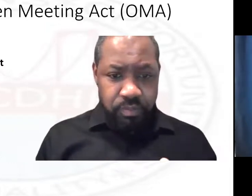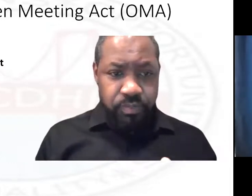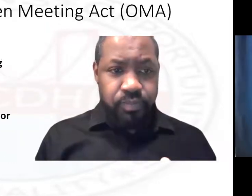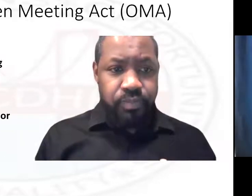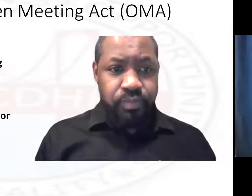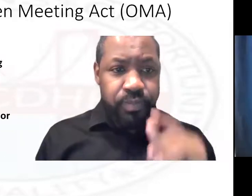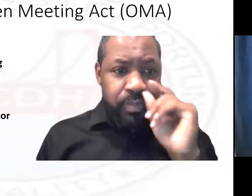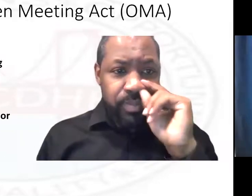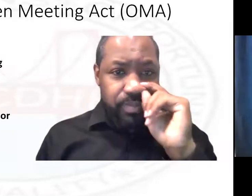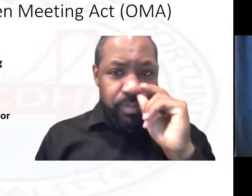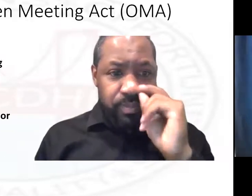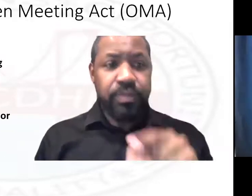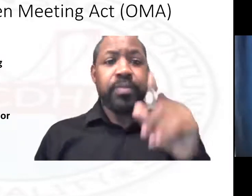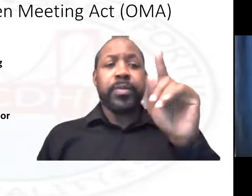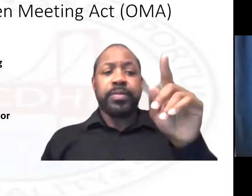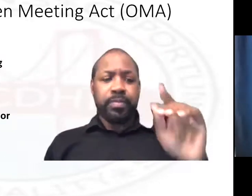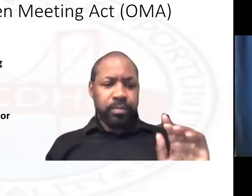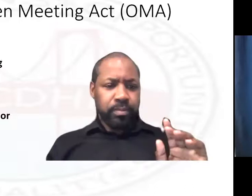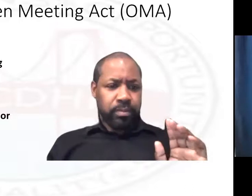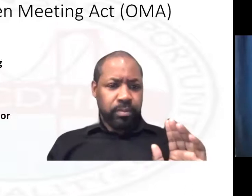free to go ahead with your meeting.